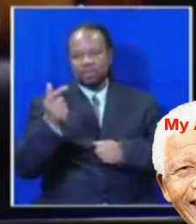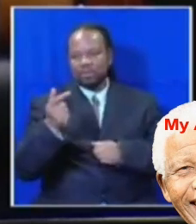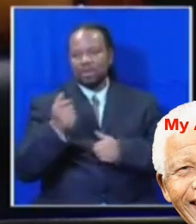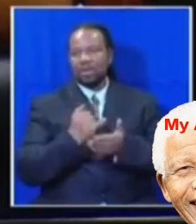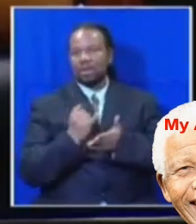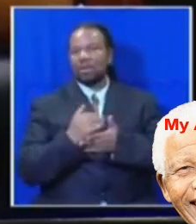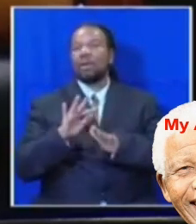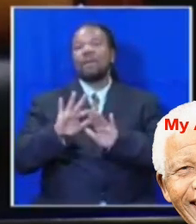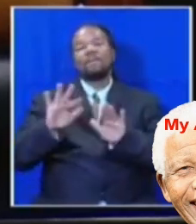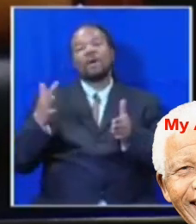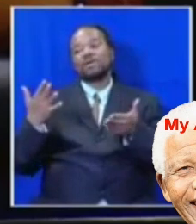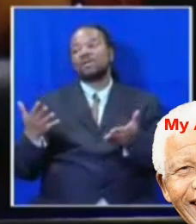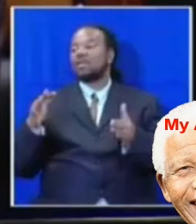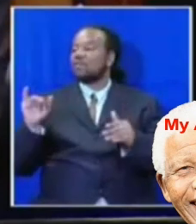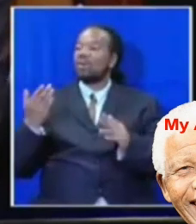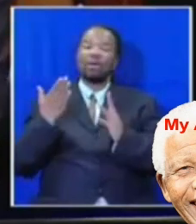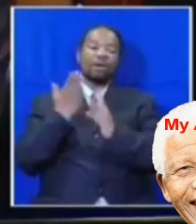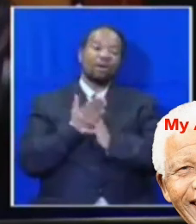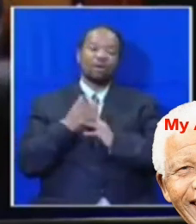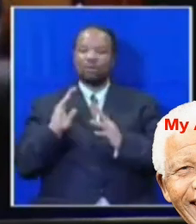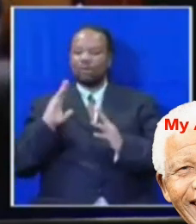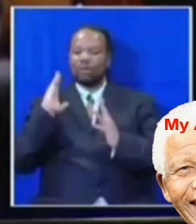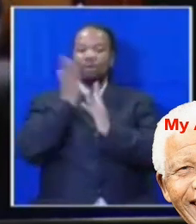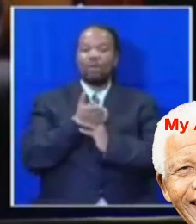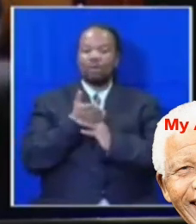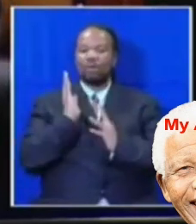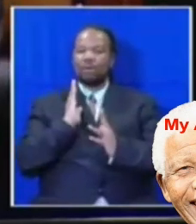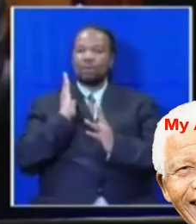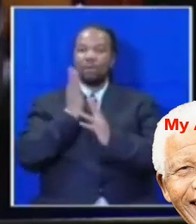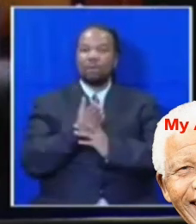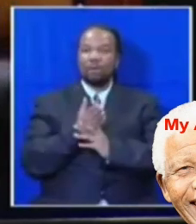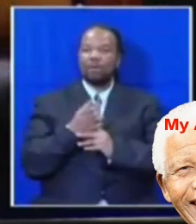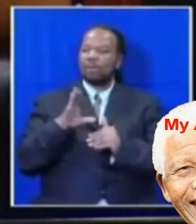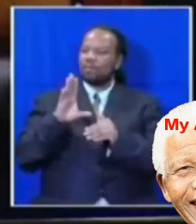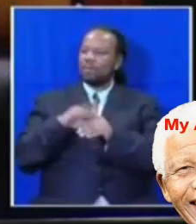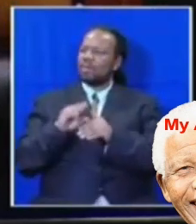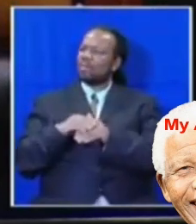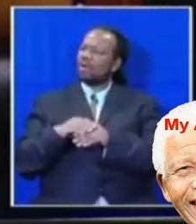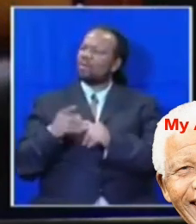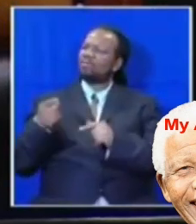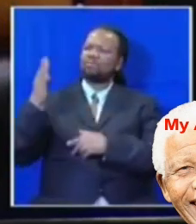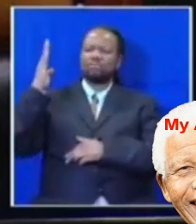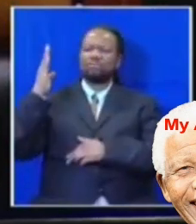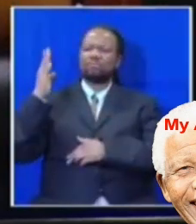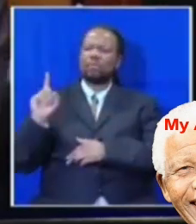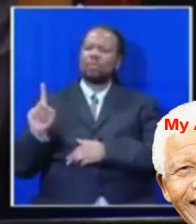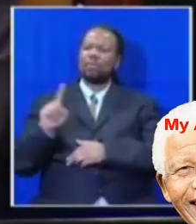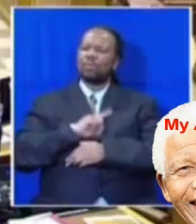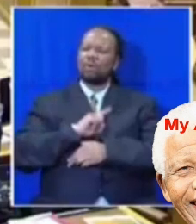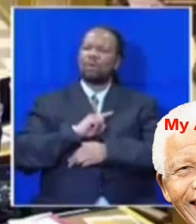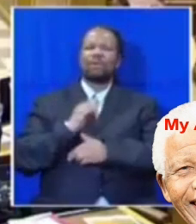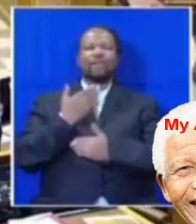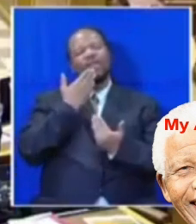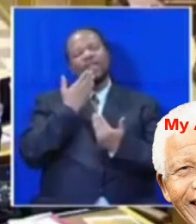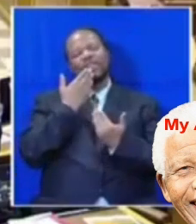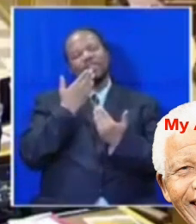are going to create a problem. Order, honorable members. Why are you rising, honorable member? Ngiyabonga lapho